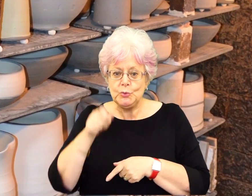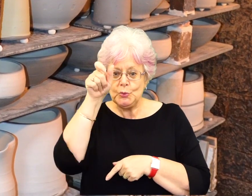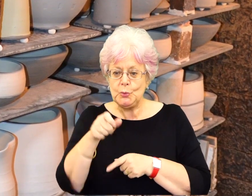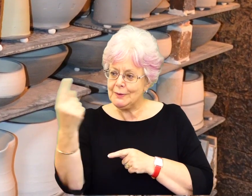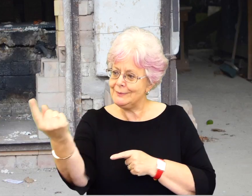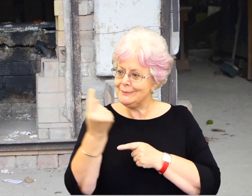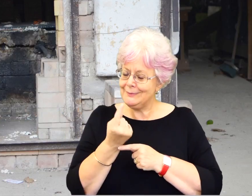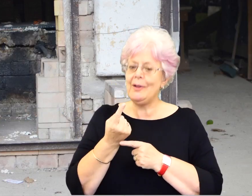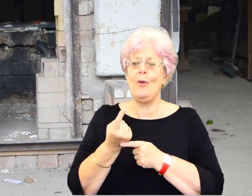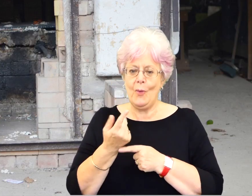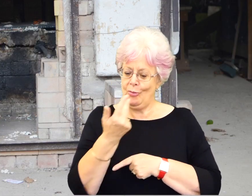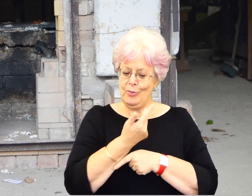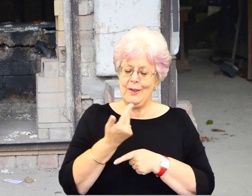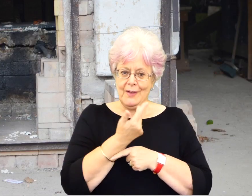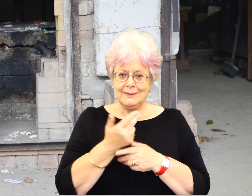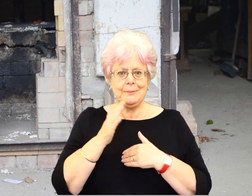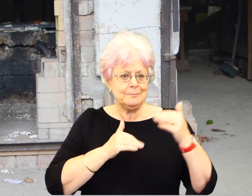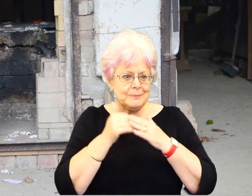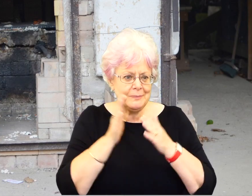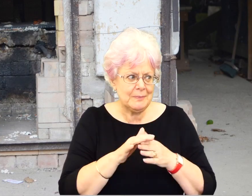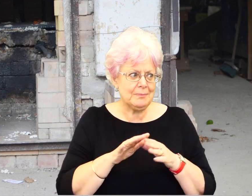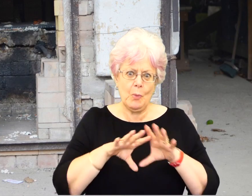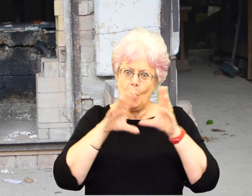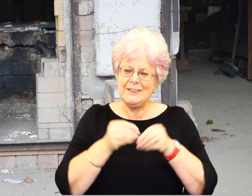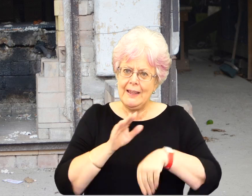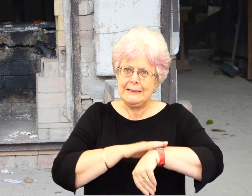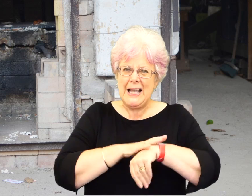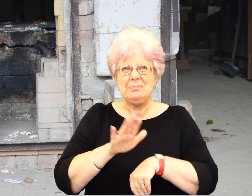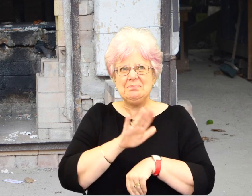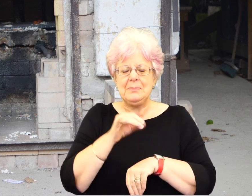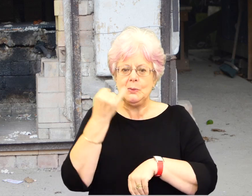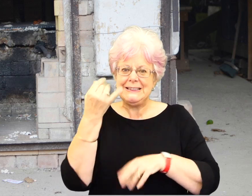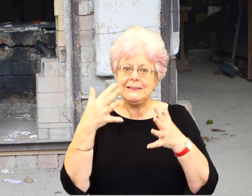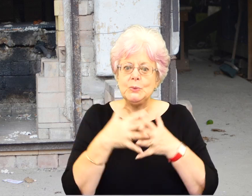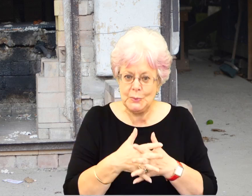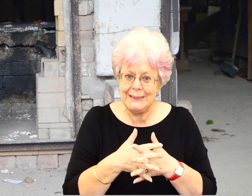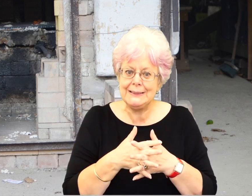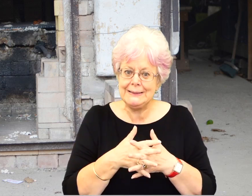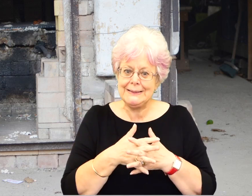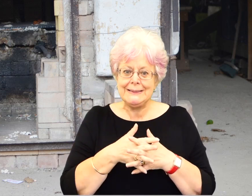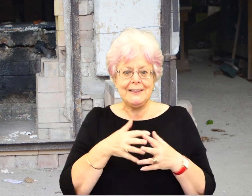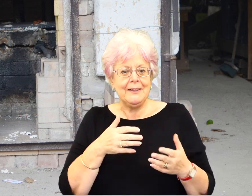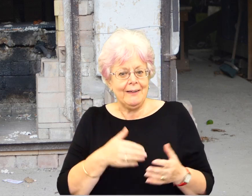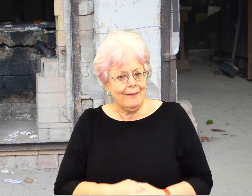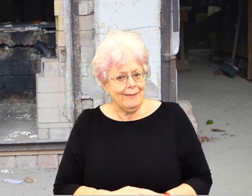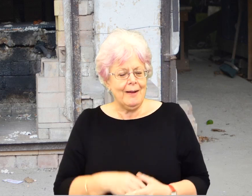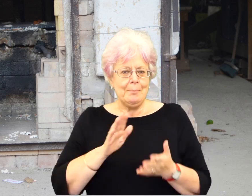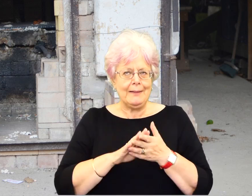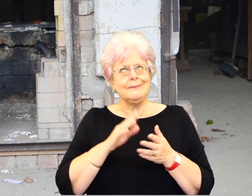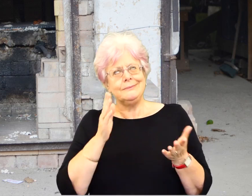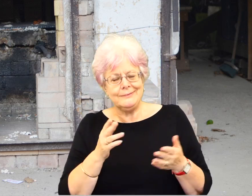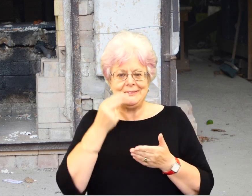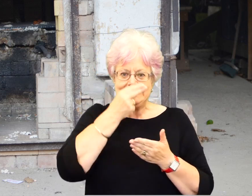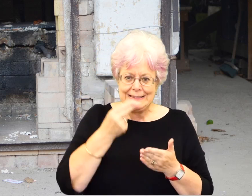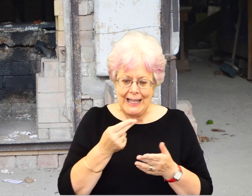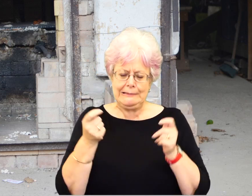So we built it quite intensely, quite quickly, in about 6 weeks. And during the process of building it, I was sort of changing the design all the time, and it kept